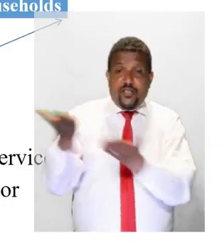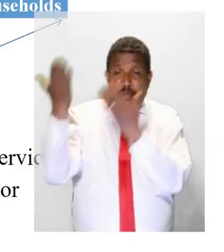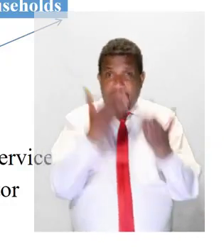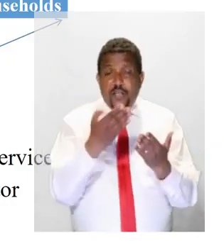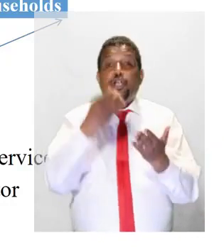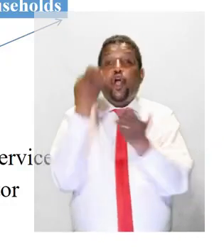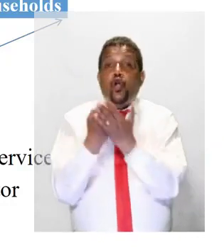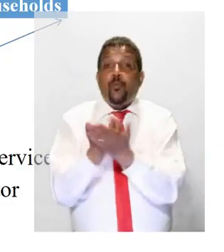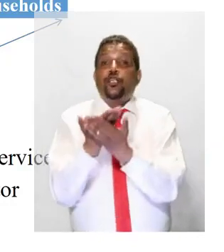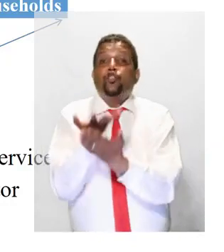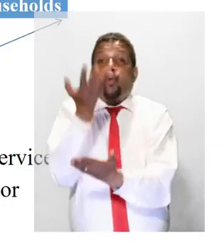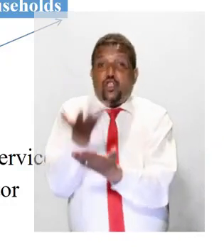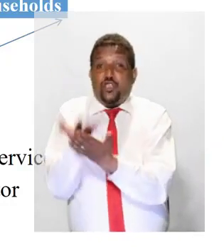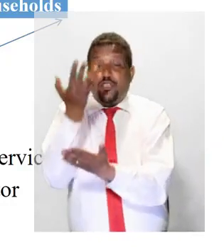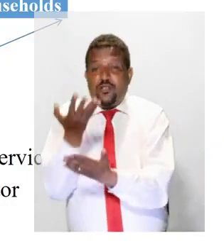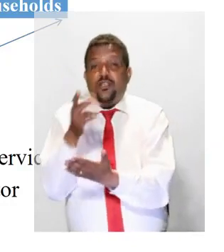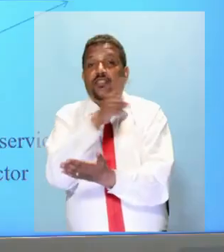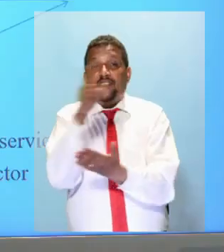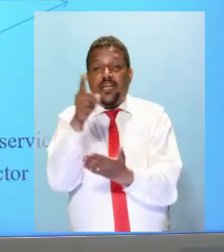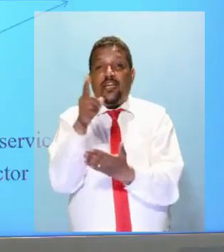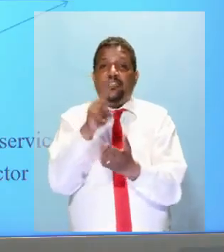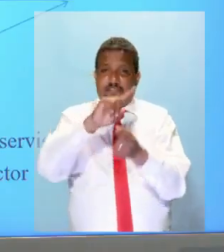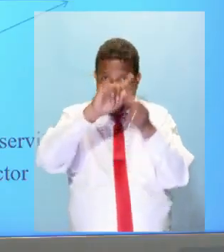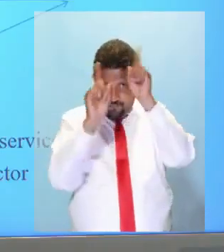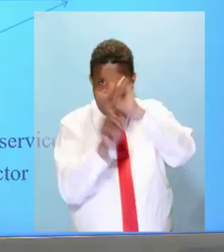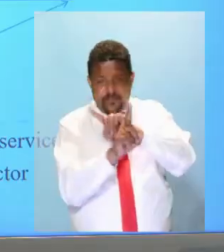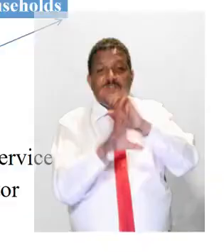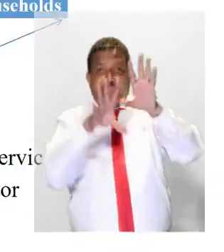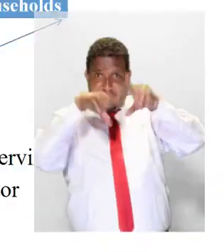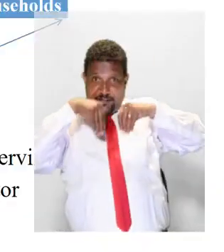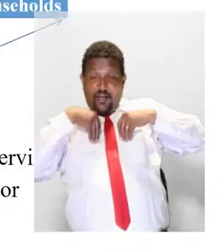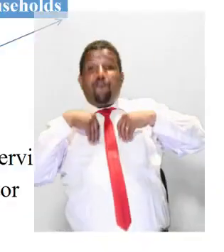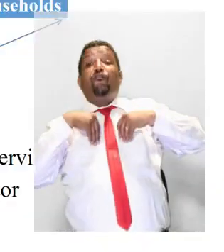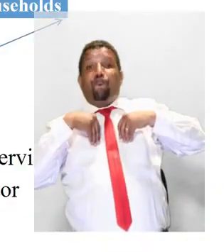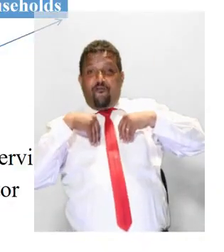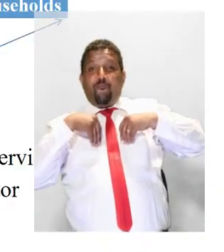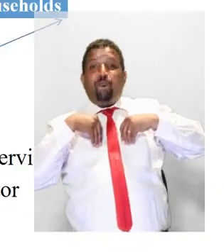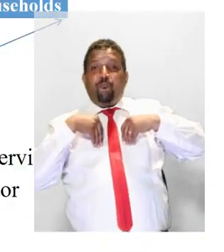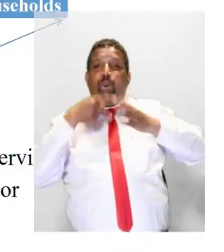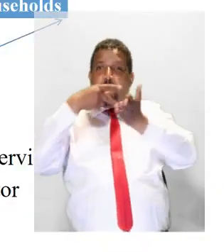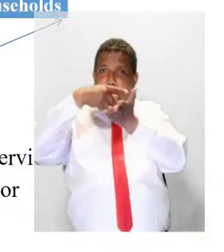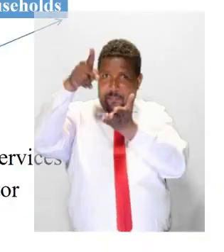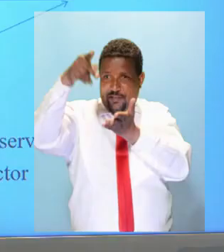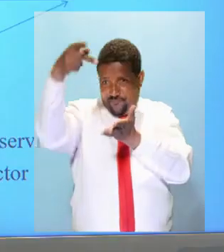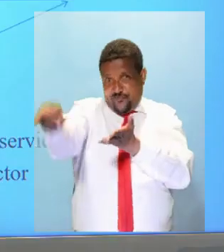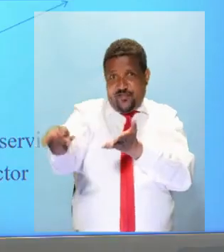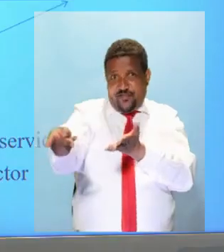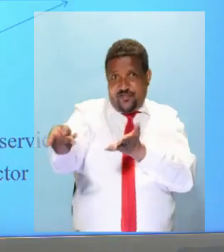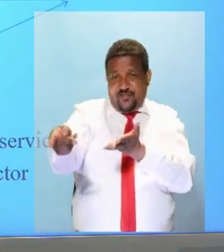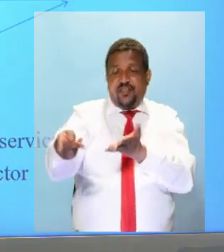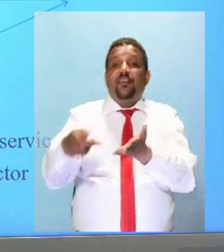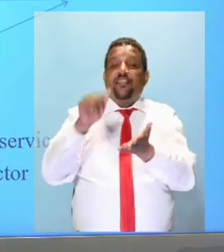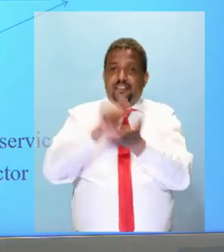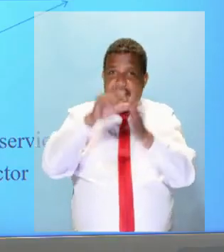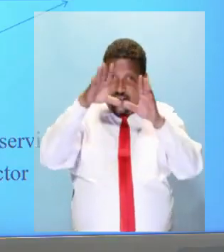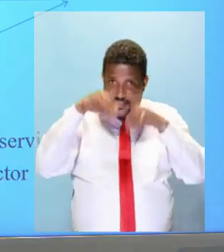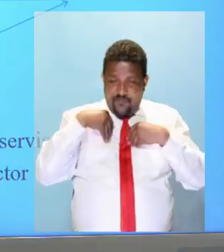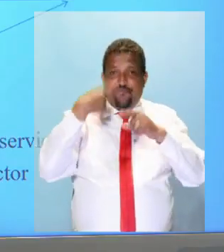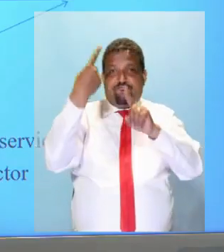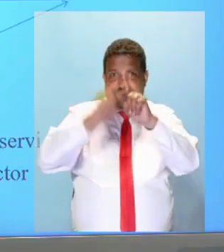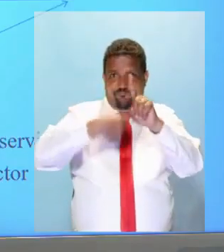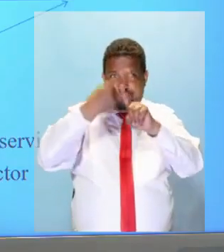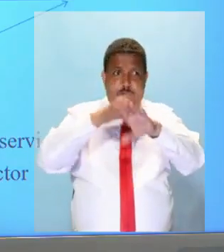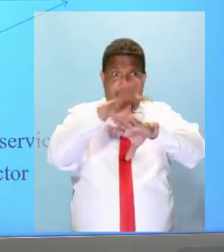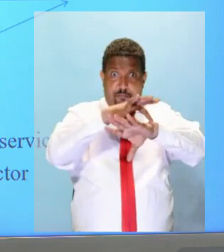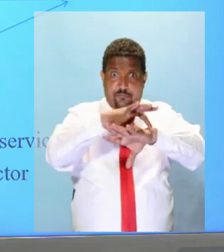economic resources, they in turn receive payments, and they receive rent for